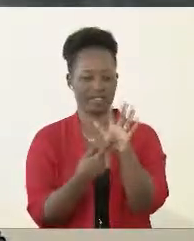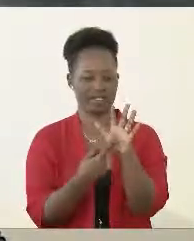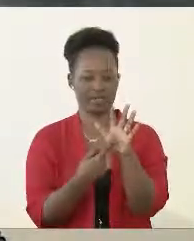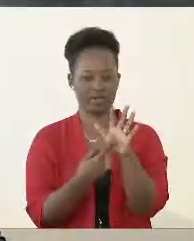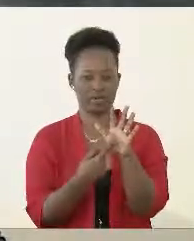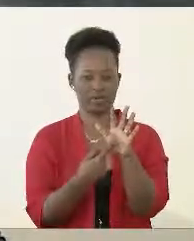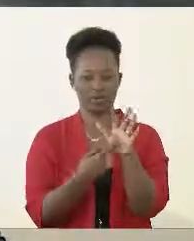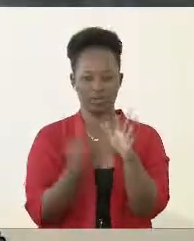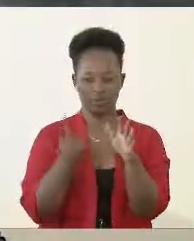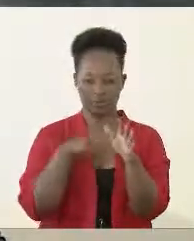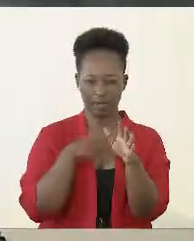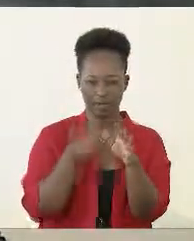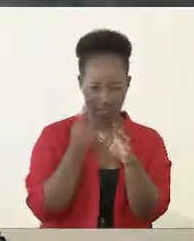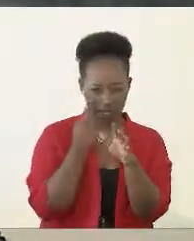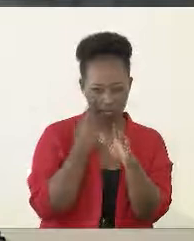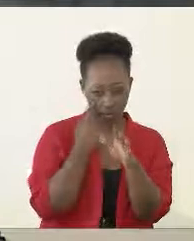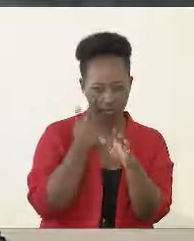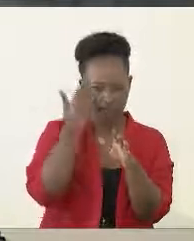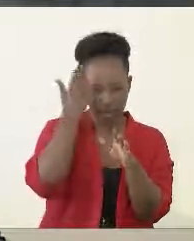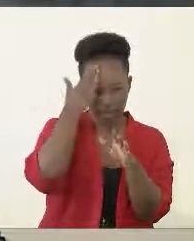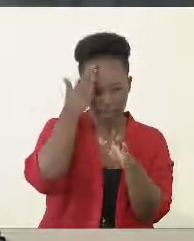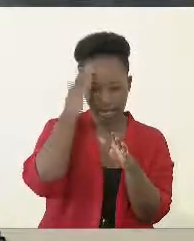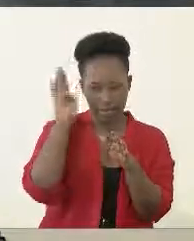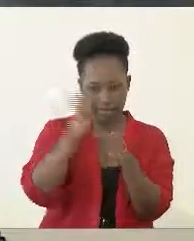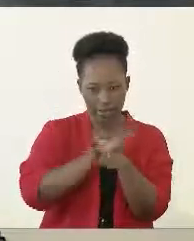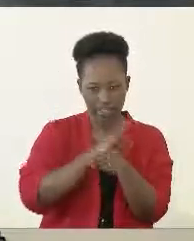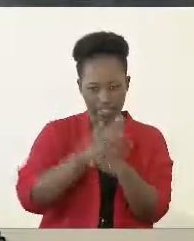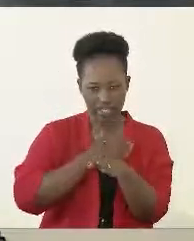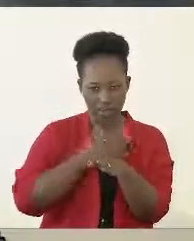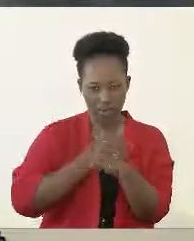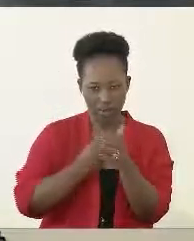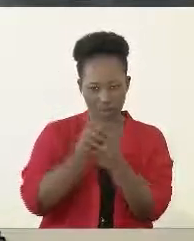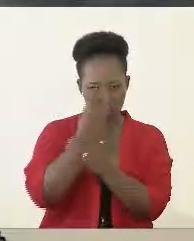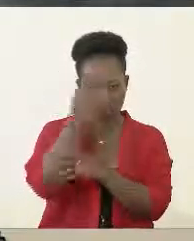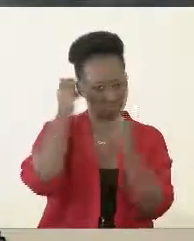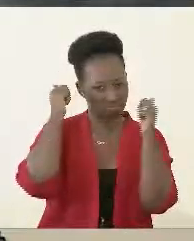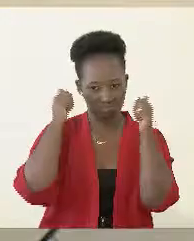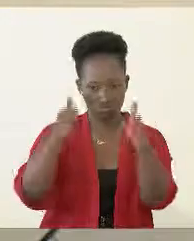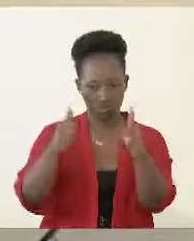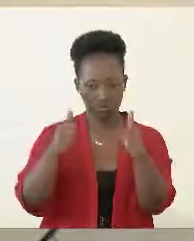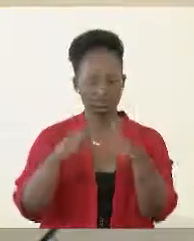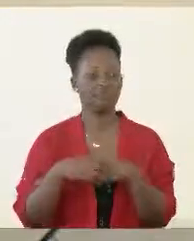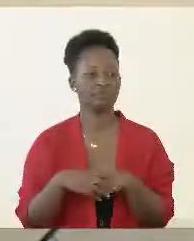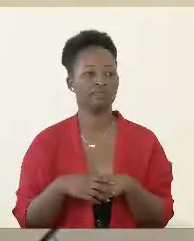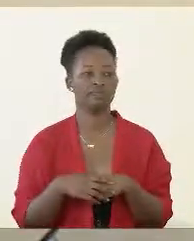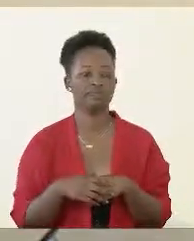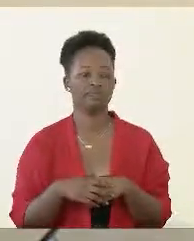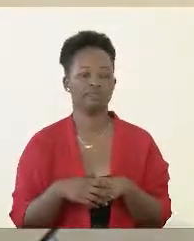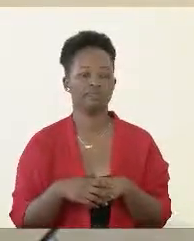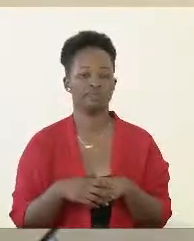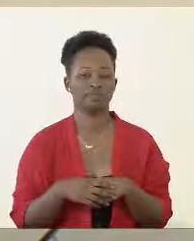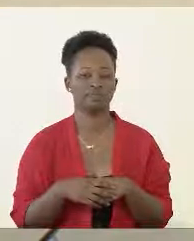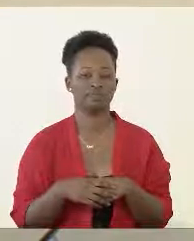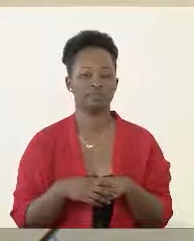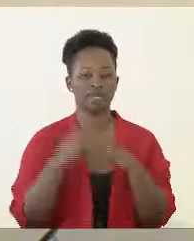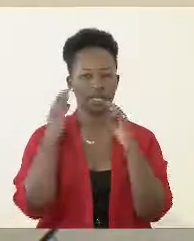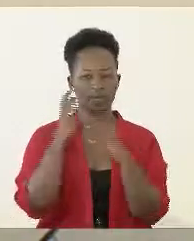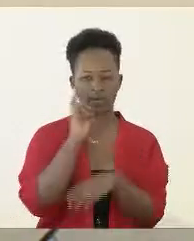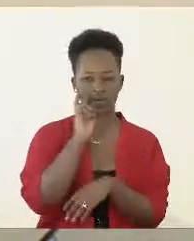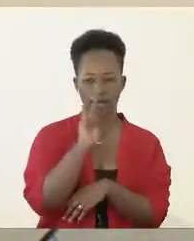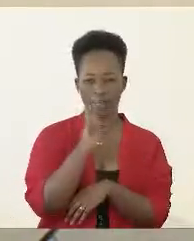that my business, my supermarket is growing. So what are those indicators? Things that you will notice, and you base on them, you say,